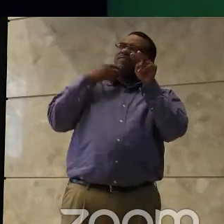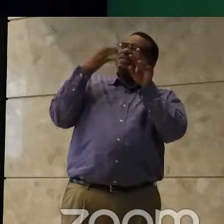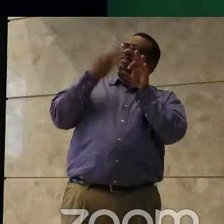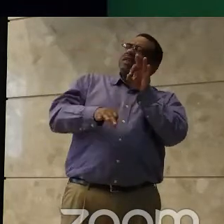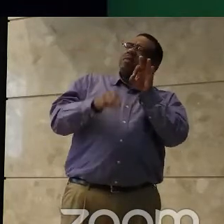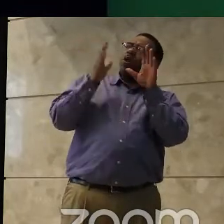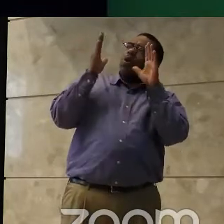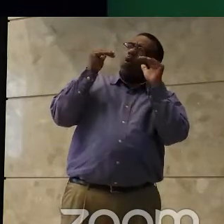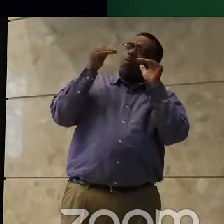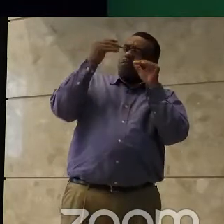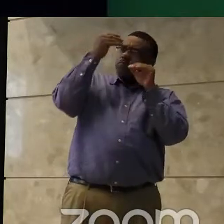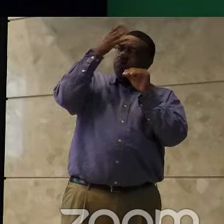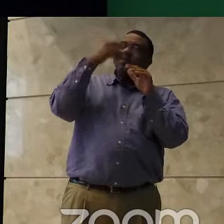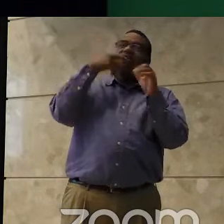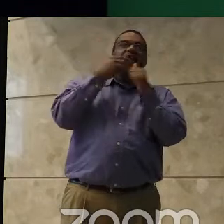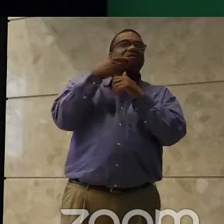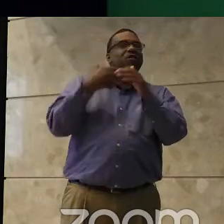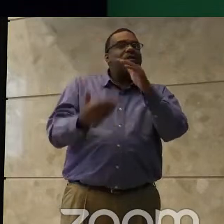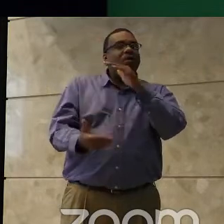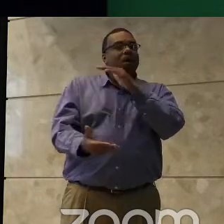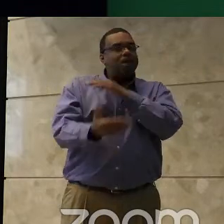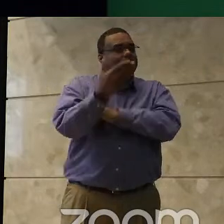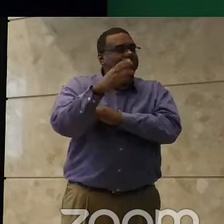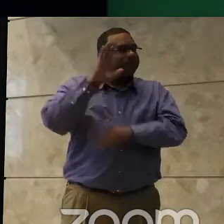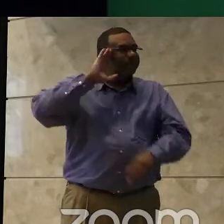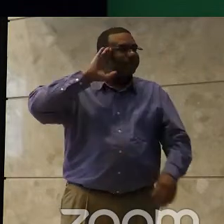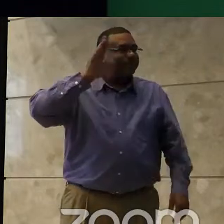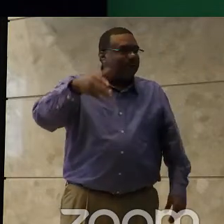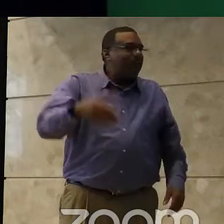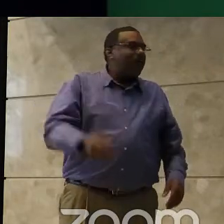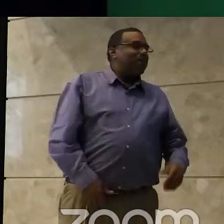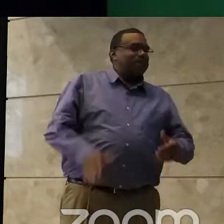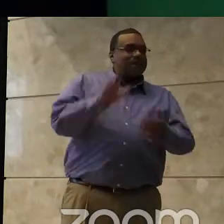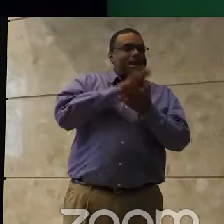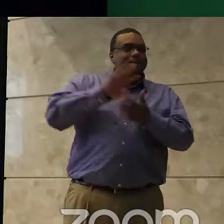with hope, good morning." Hello, Michigan State